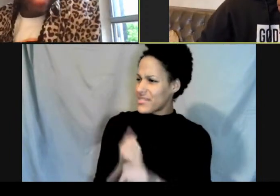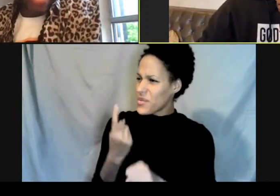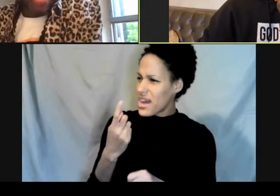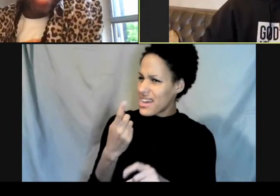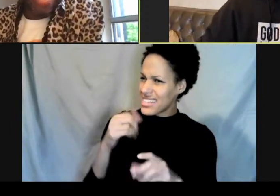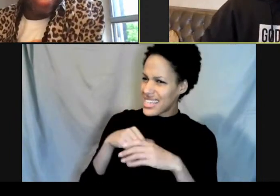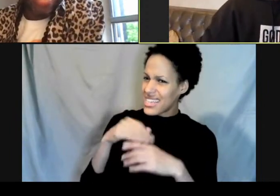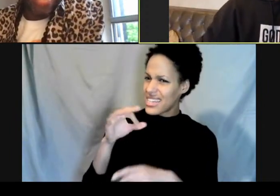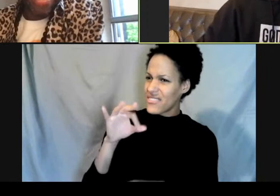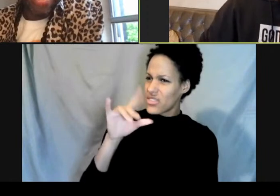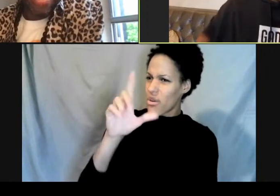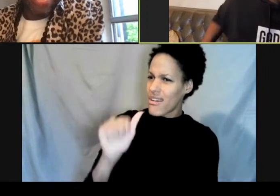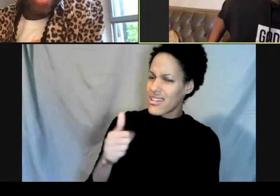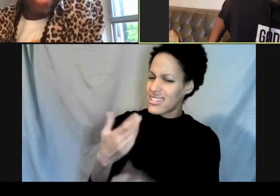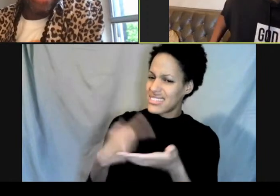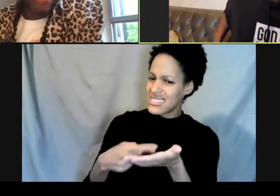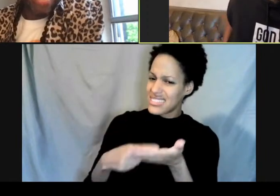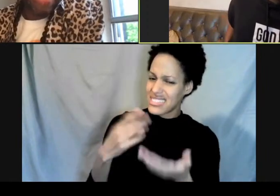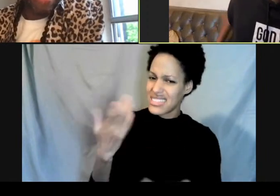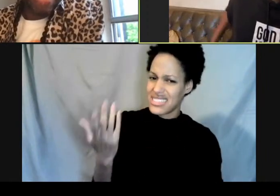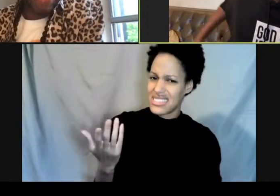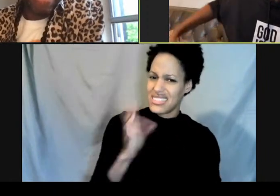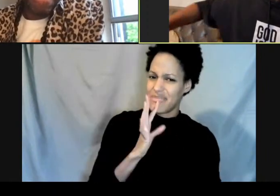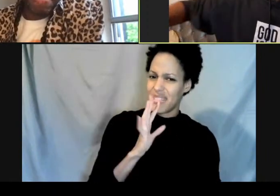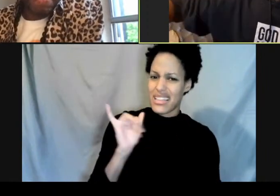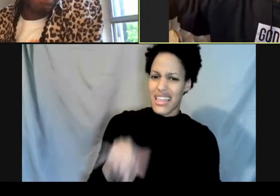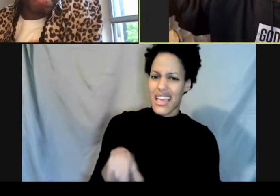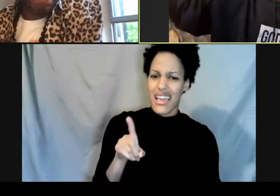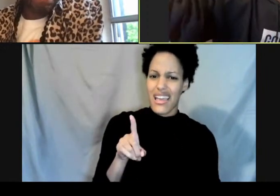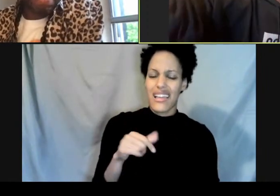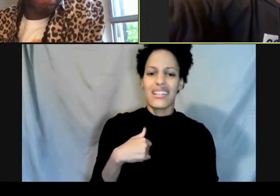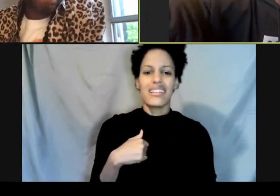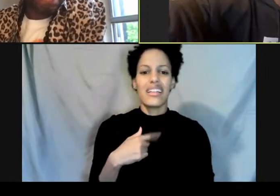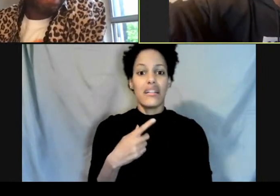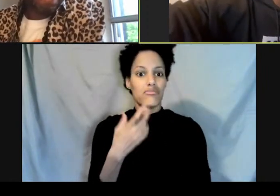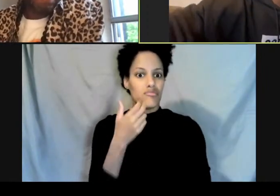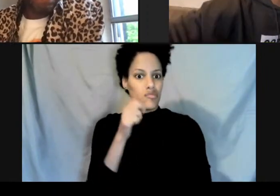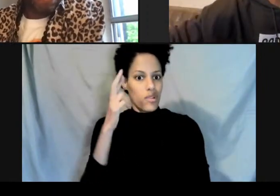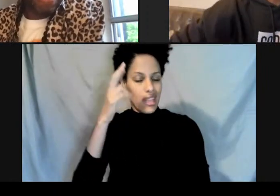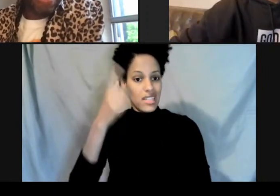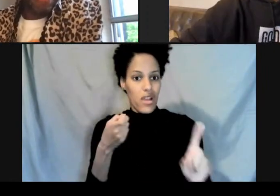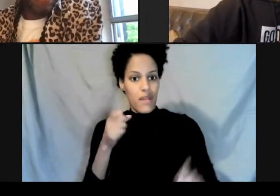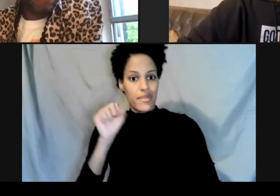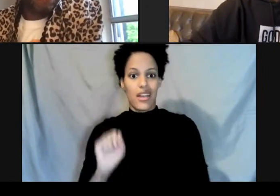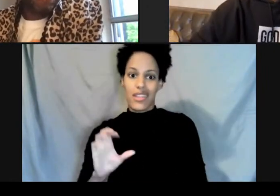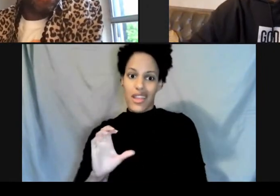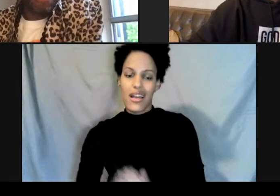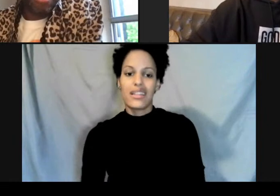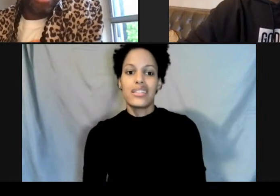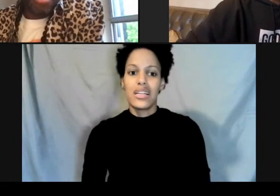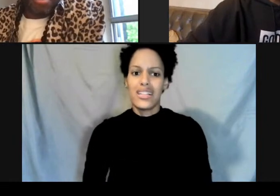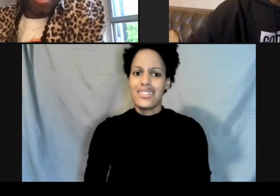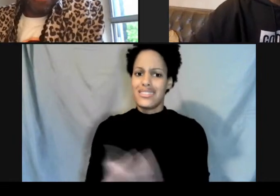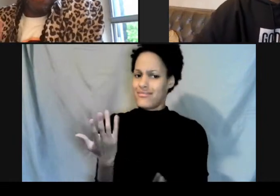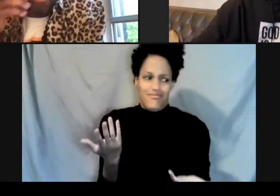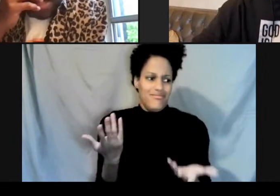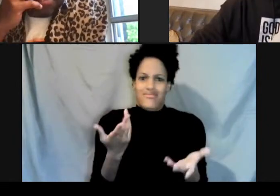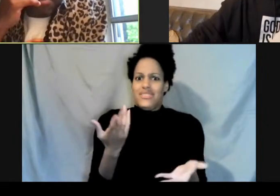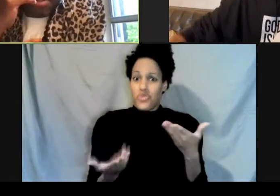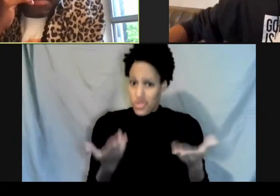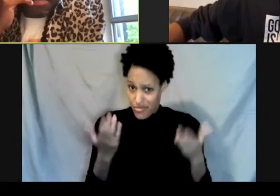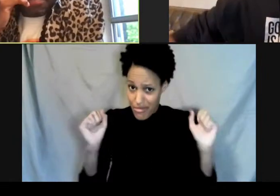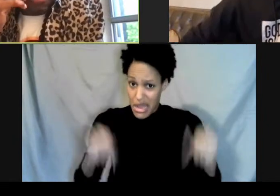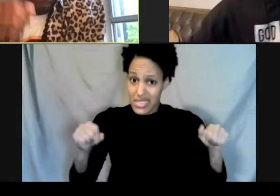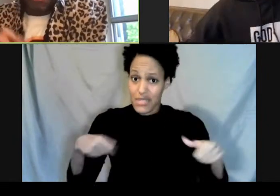And find out it's coming from Geechee people in South Carolina. Yep. Y'all are related. This is fabulous. It's all